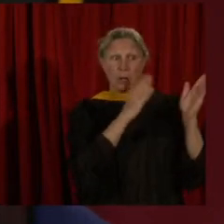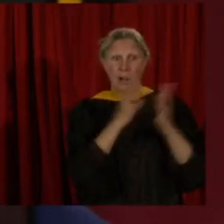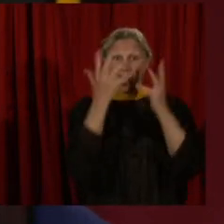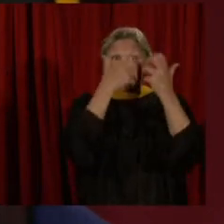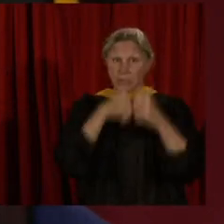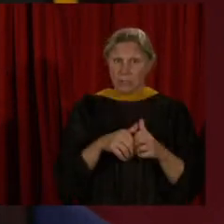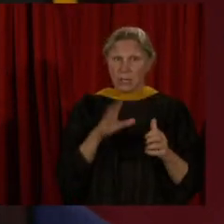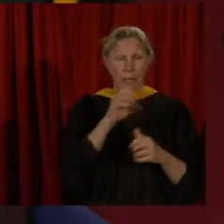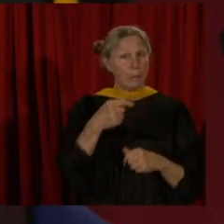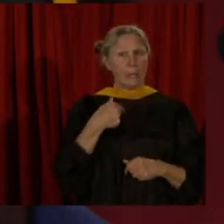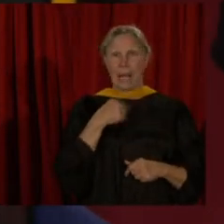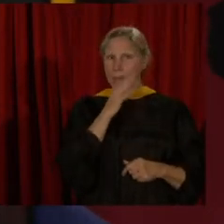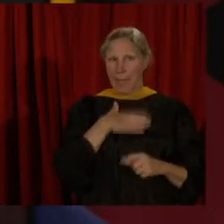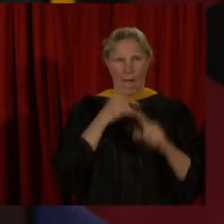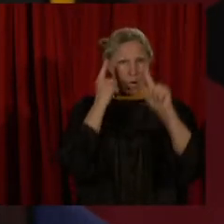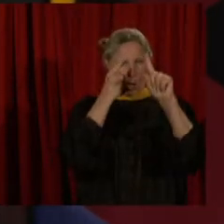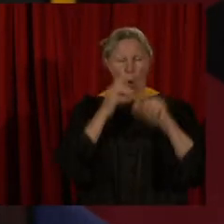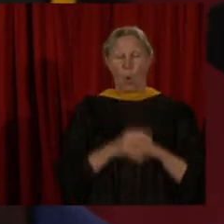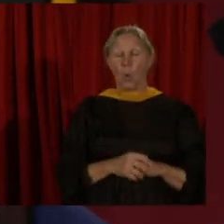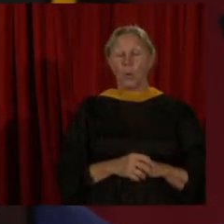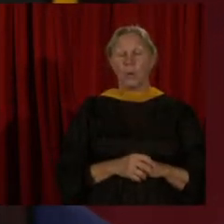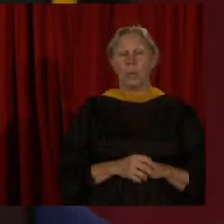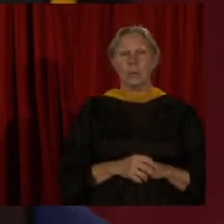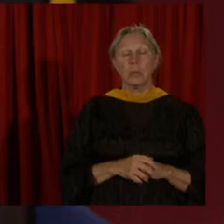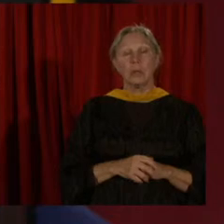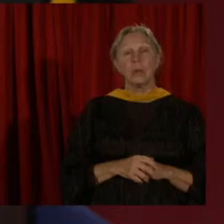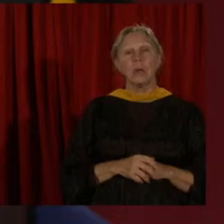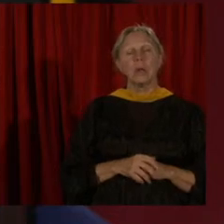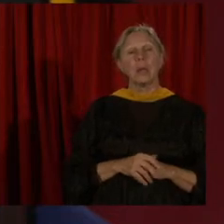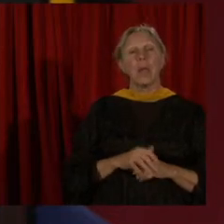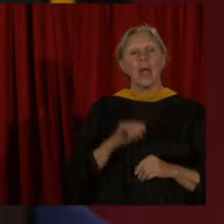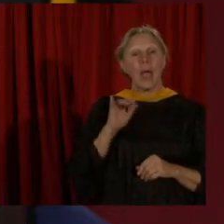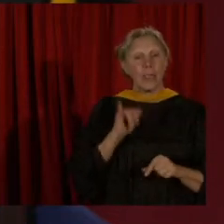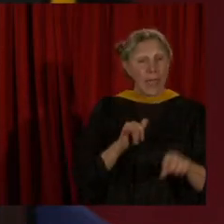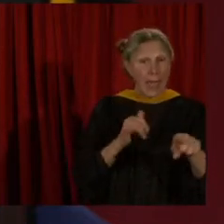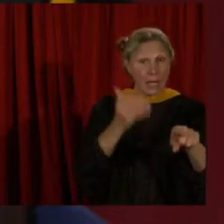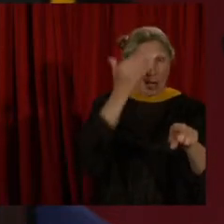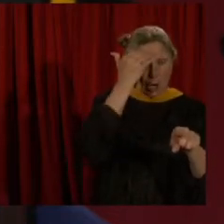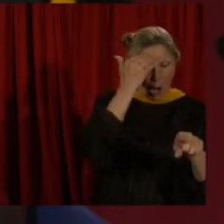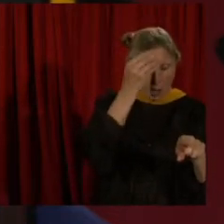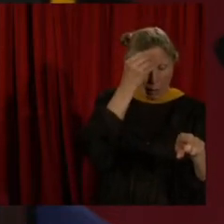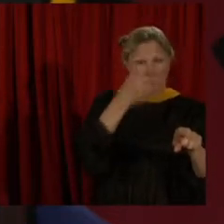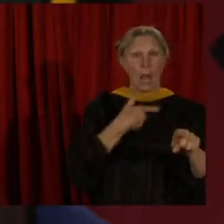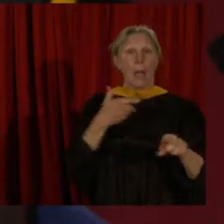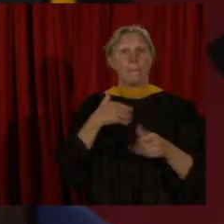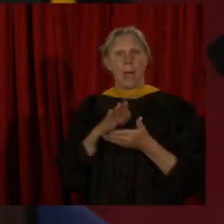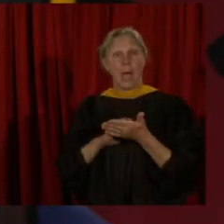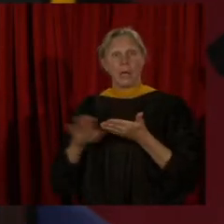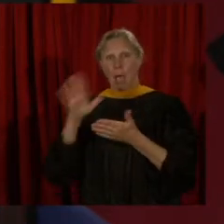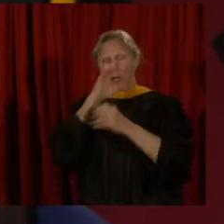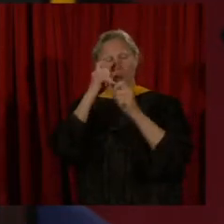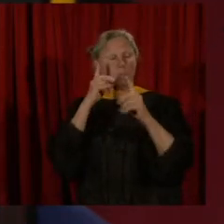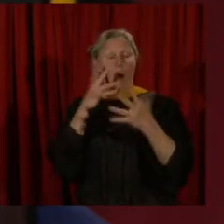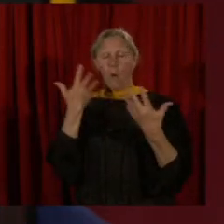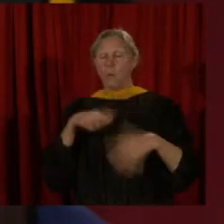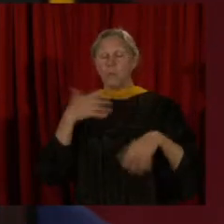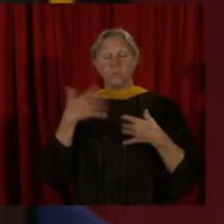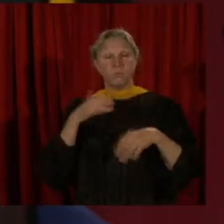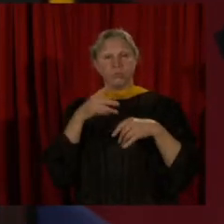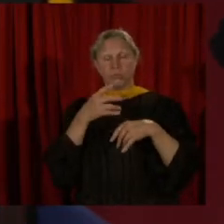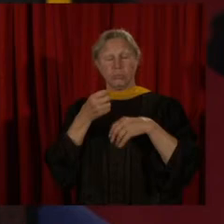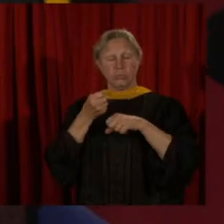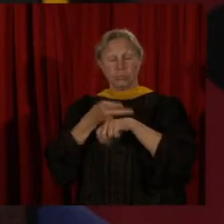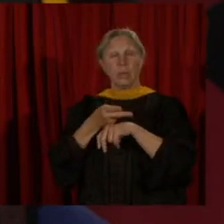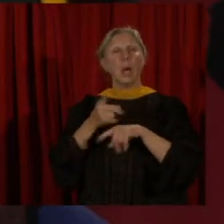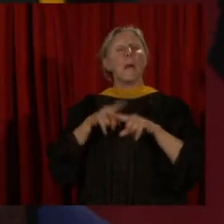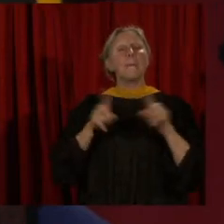goal. The knowledge of this opportunity would have exceeded my college dreams. But even though